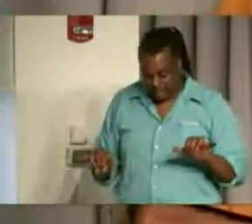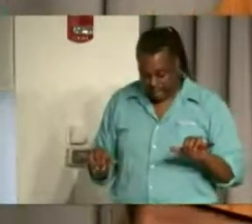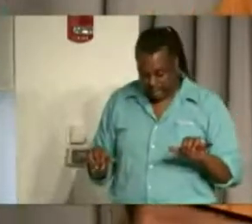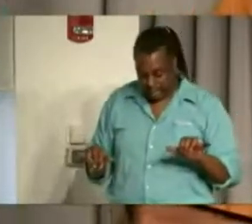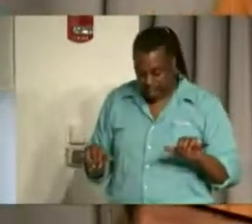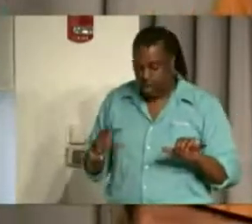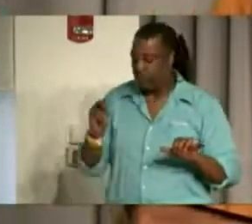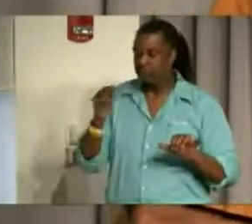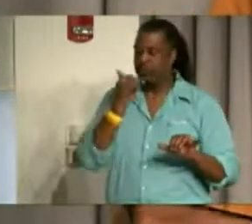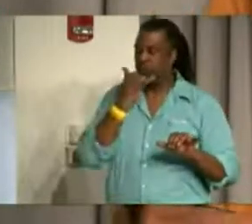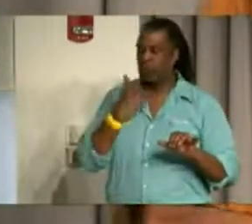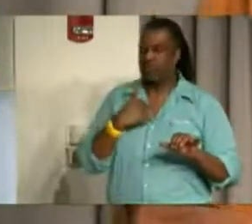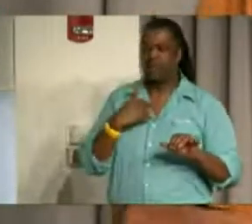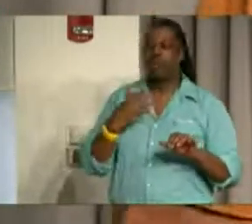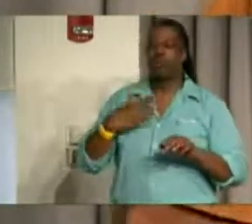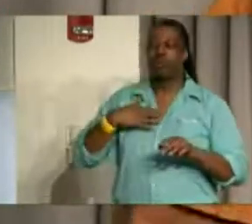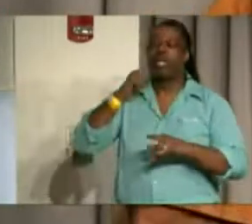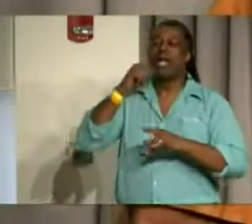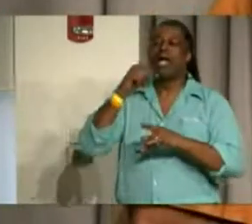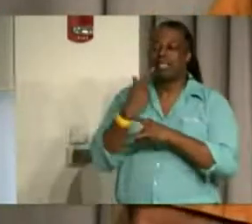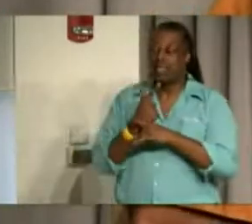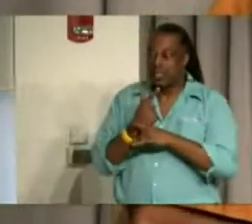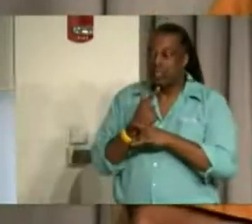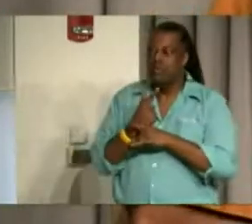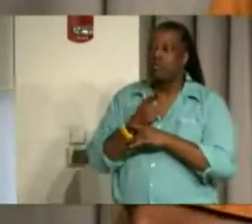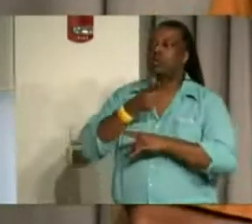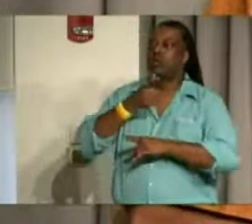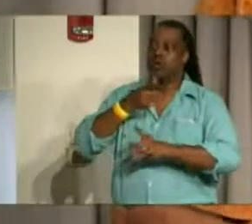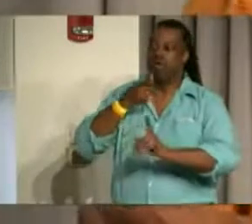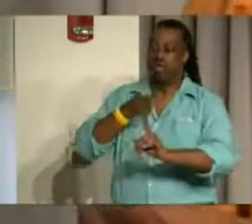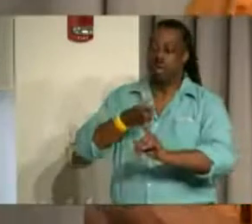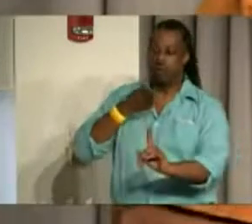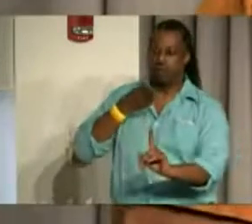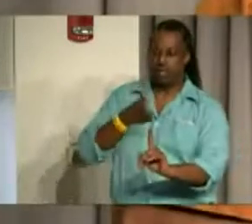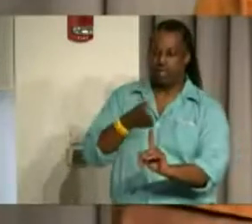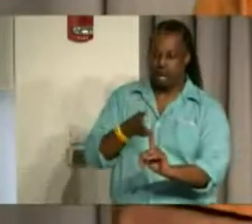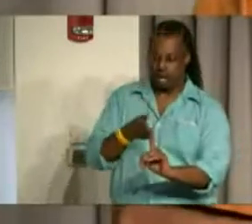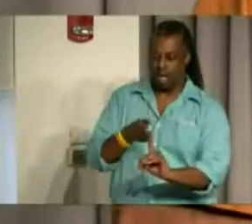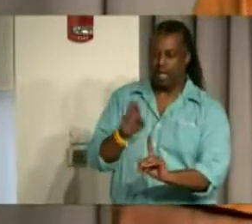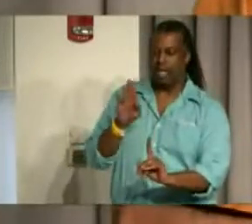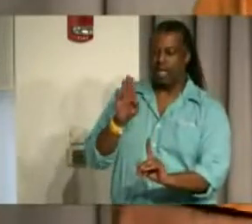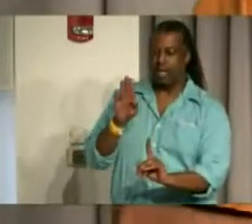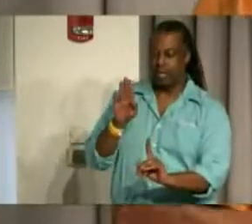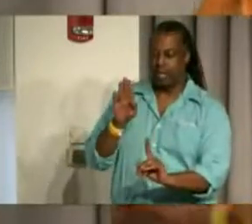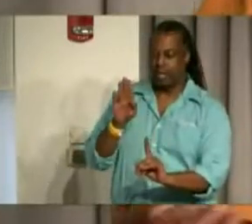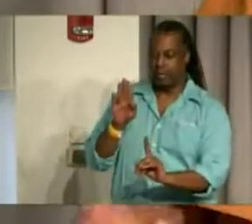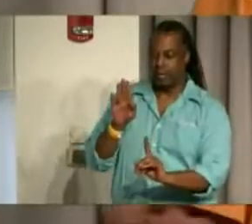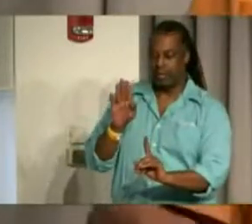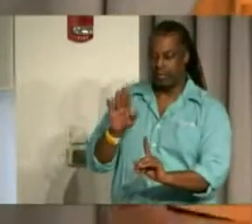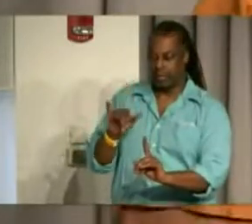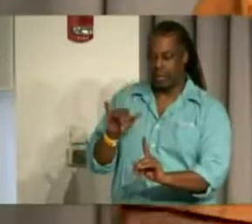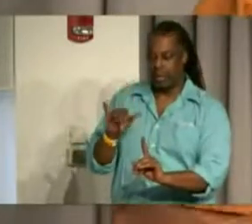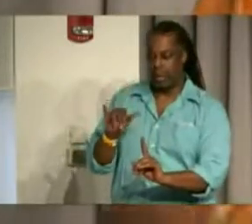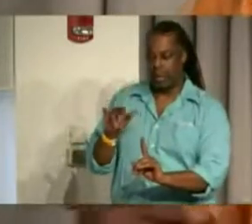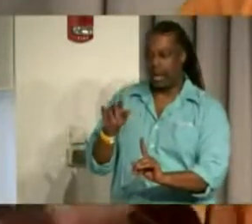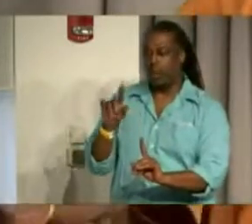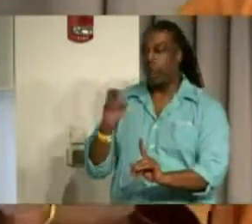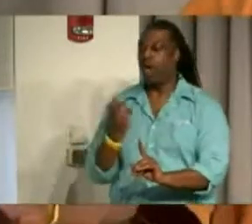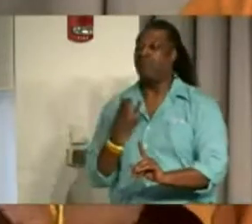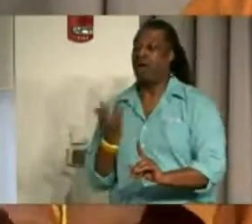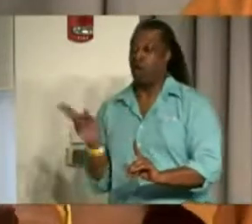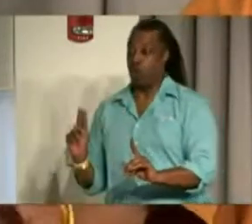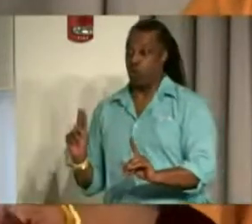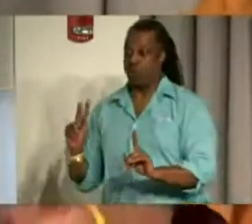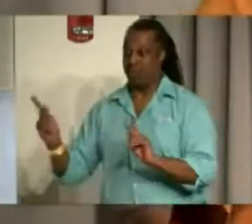targeted by one of her own, our own. A young man from another